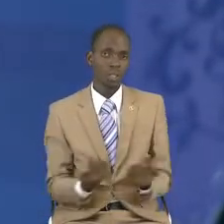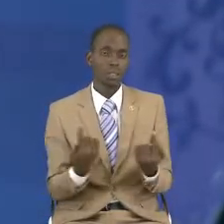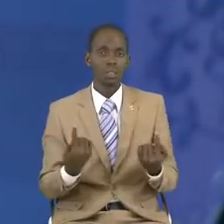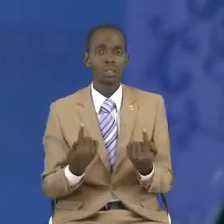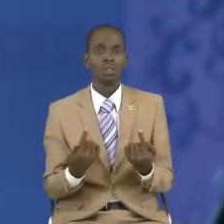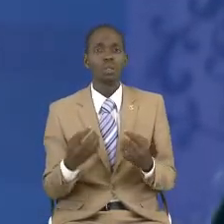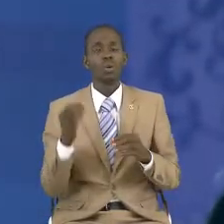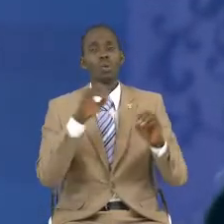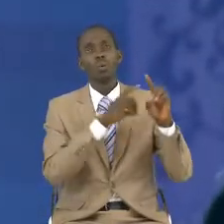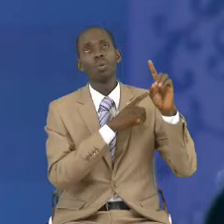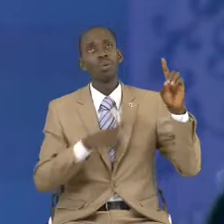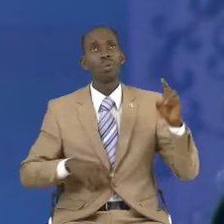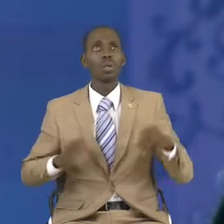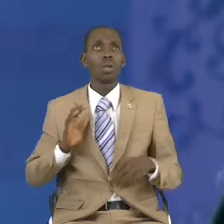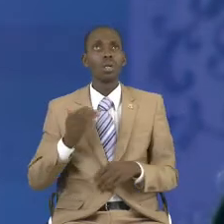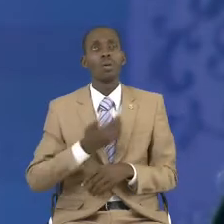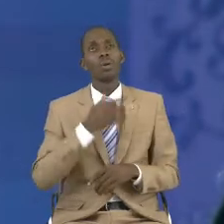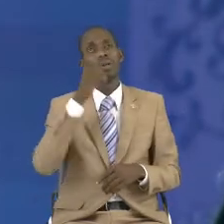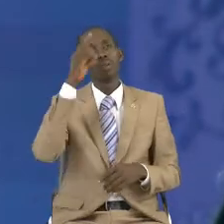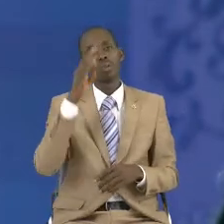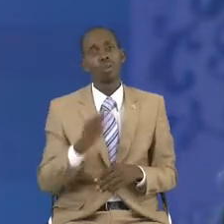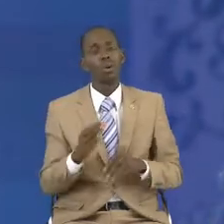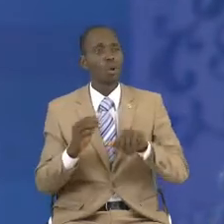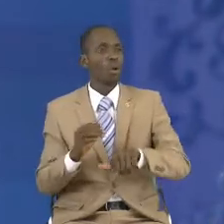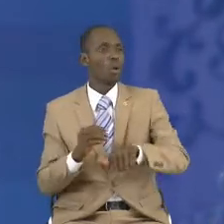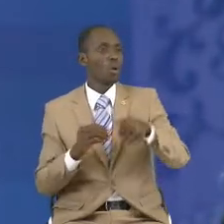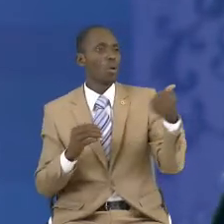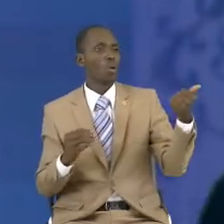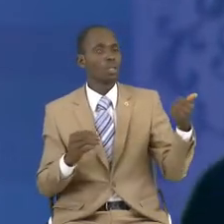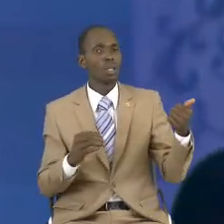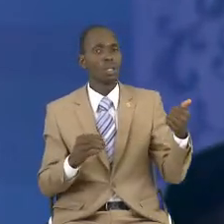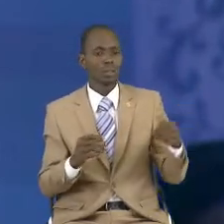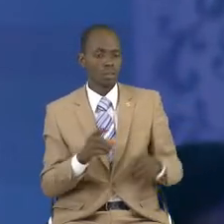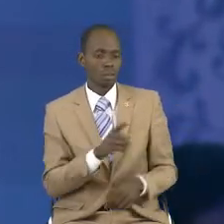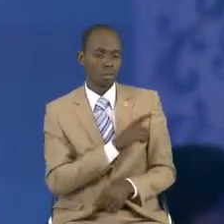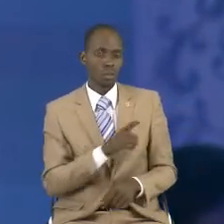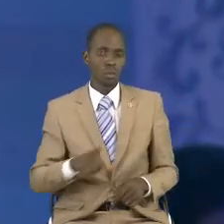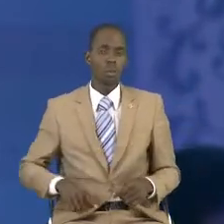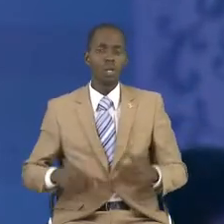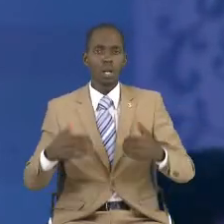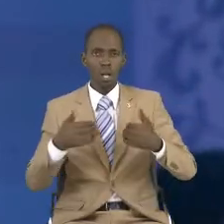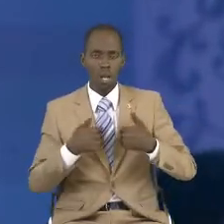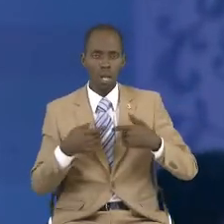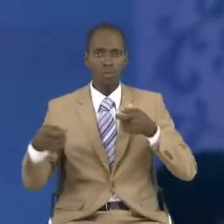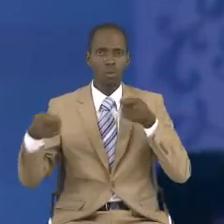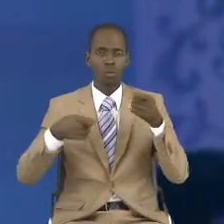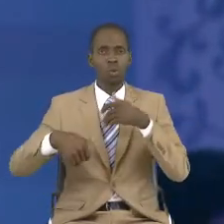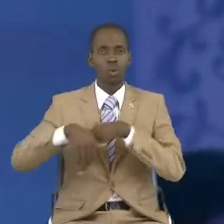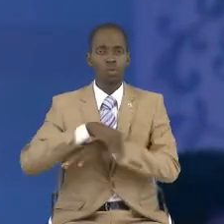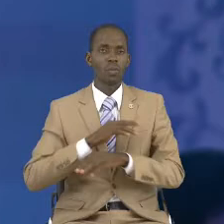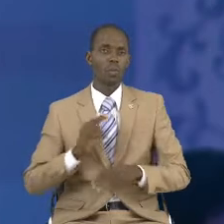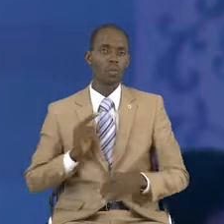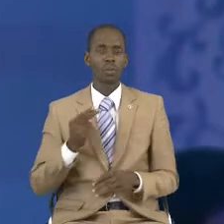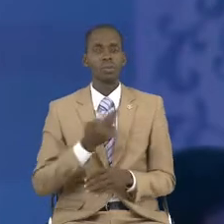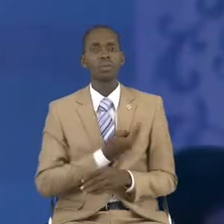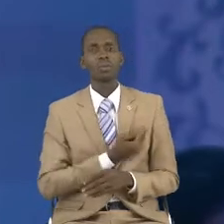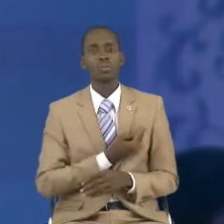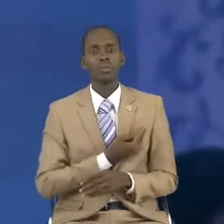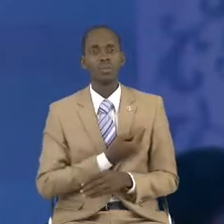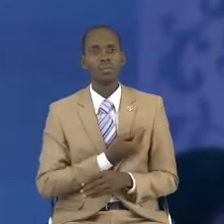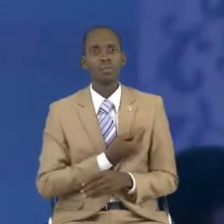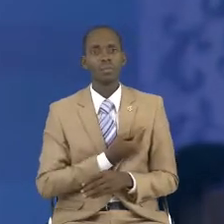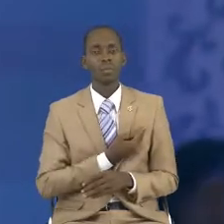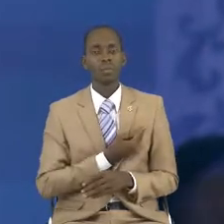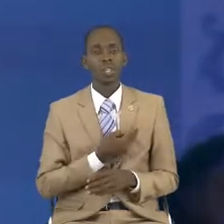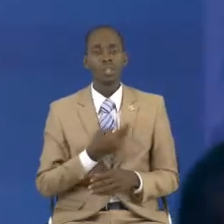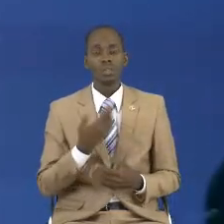god or the lord survived dominion over us alcohol